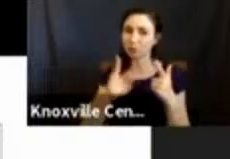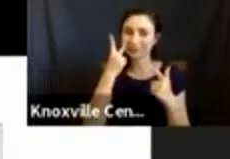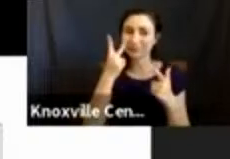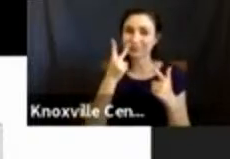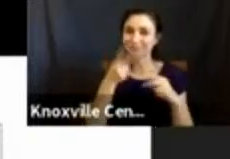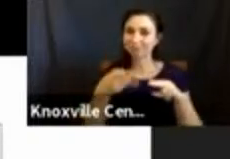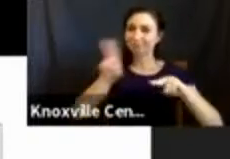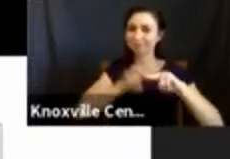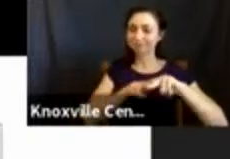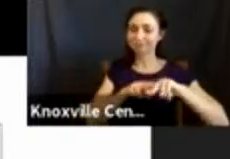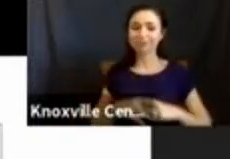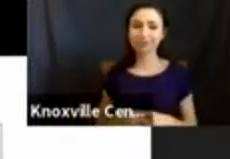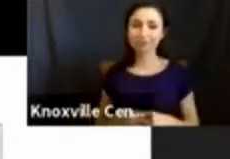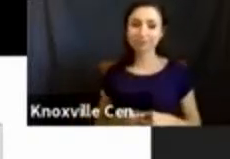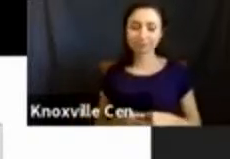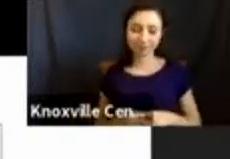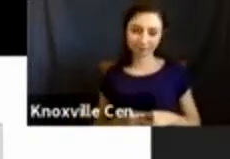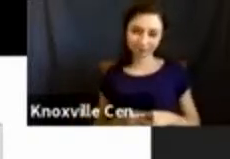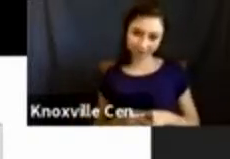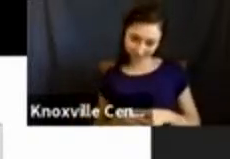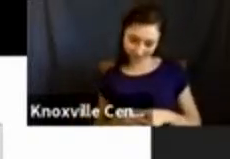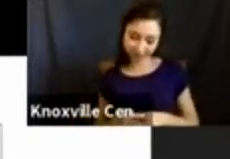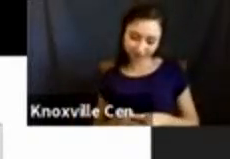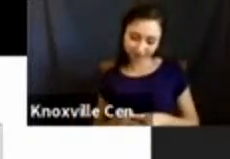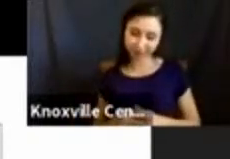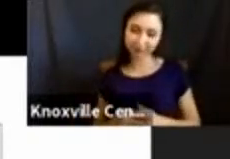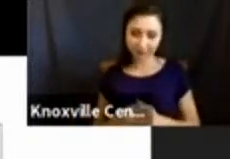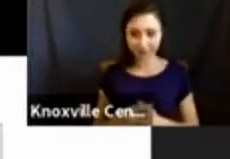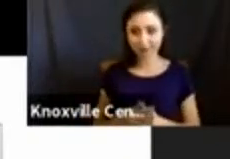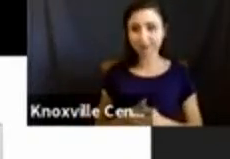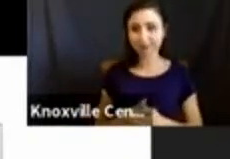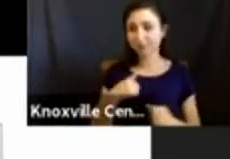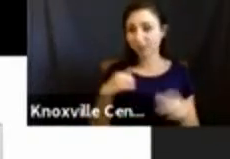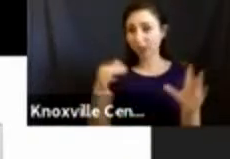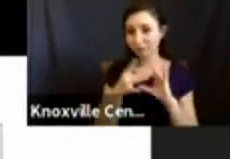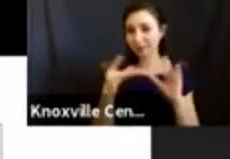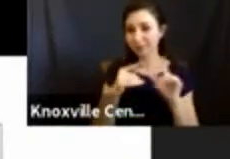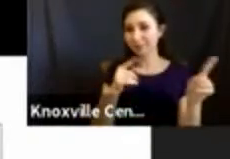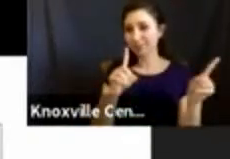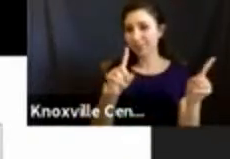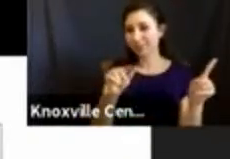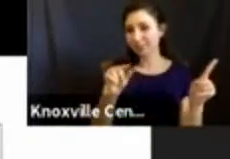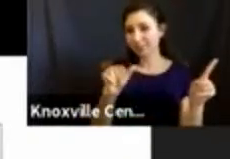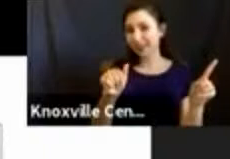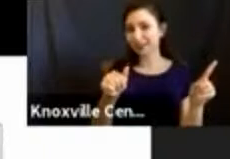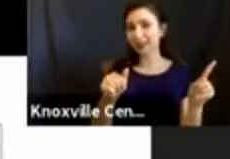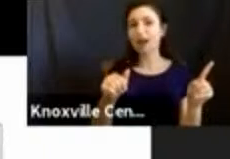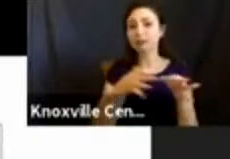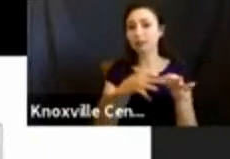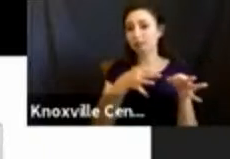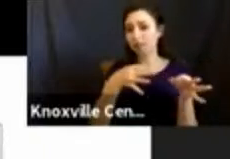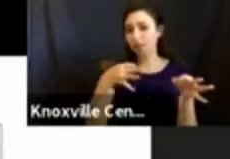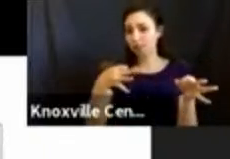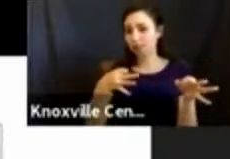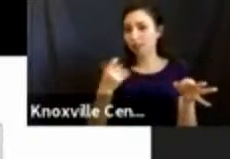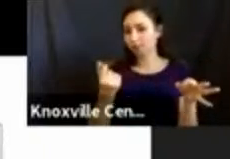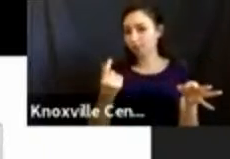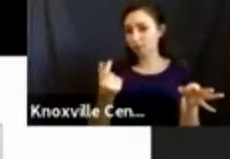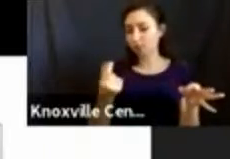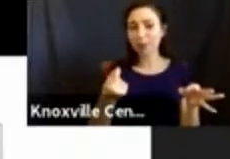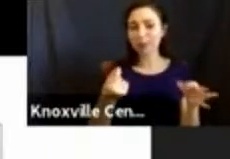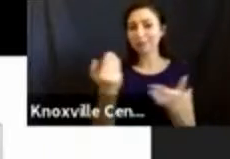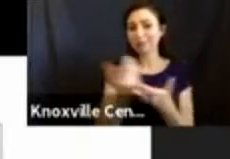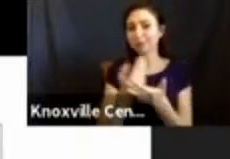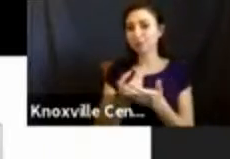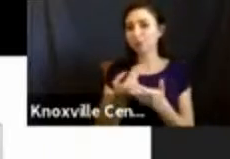So I mentioned at our last meeting that this data lags. These are new hospitalizations by week and month, but it does show now